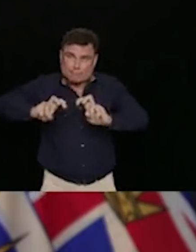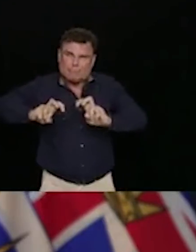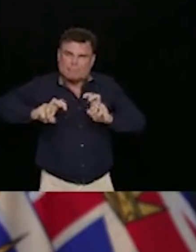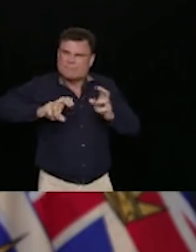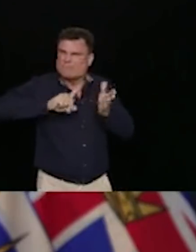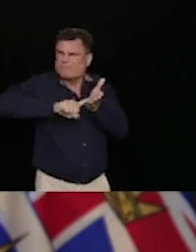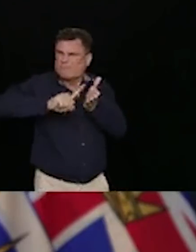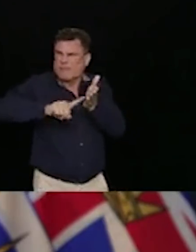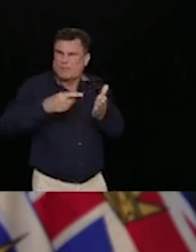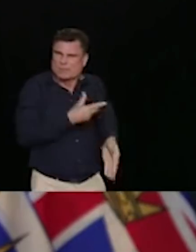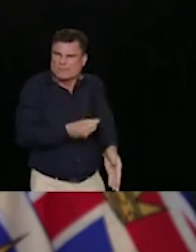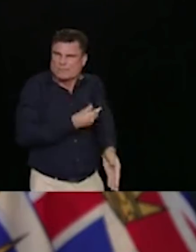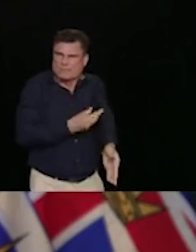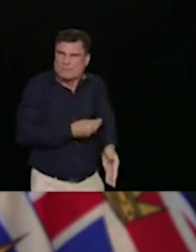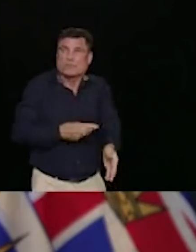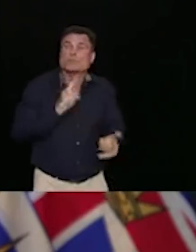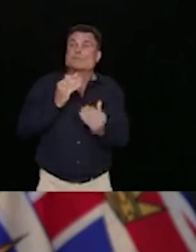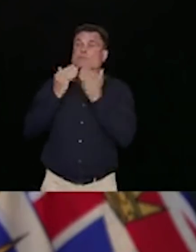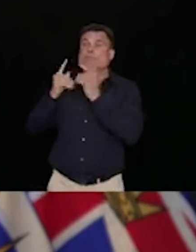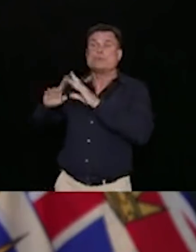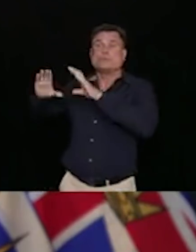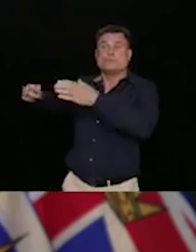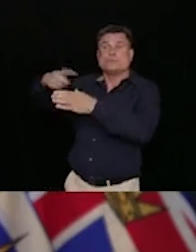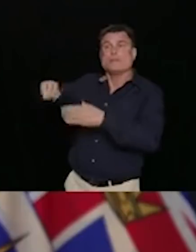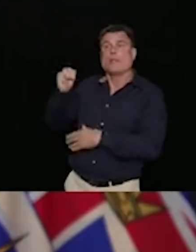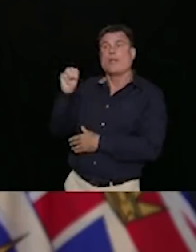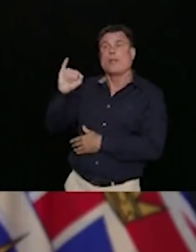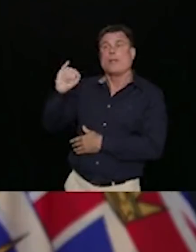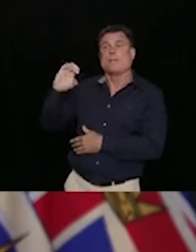2,789 people have now fully recovered.